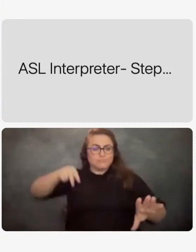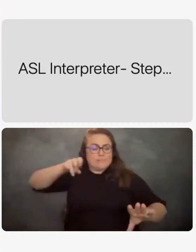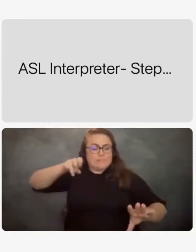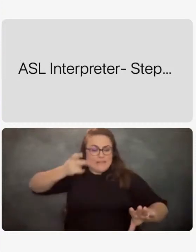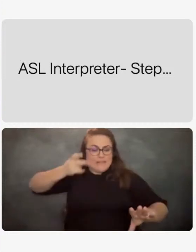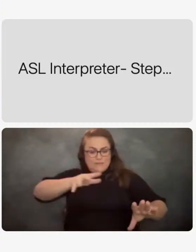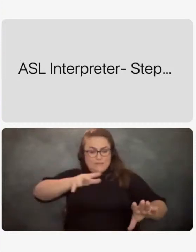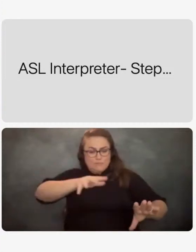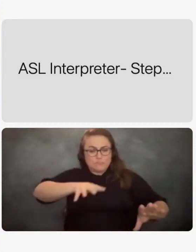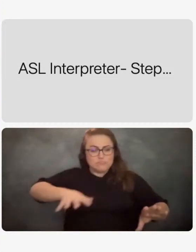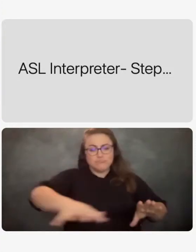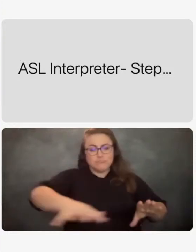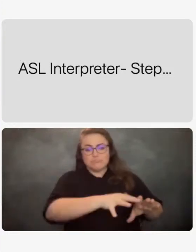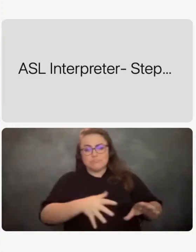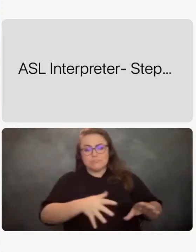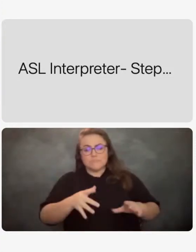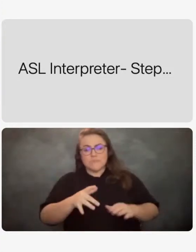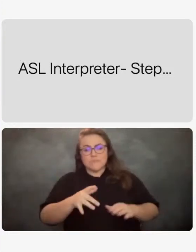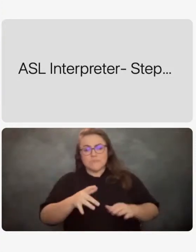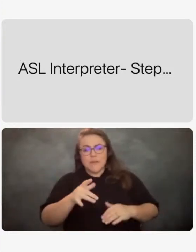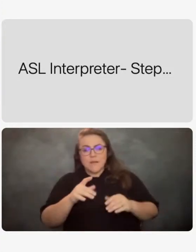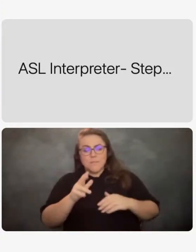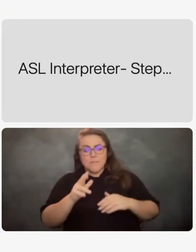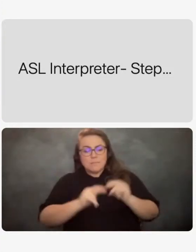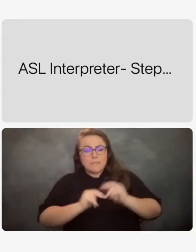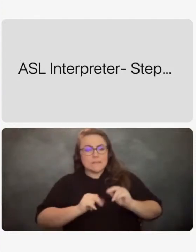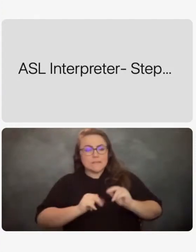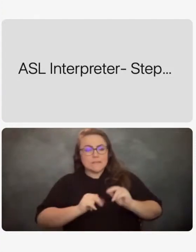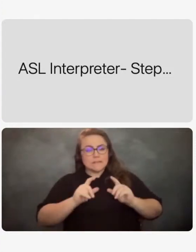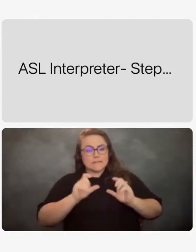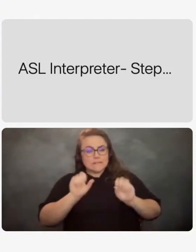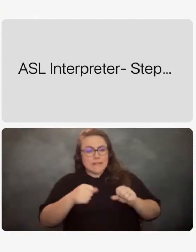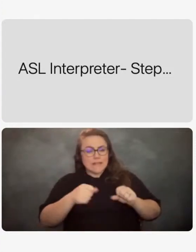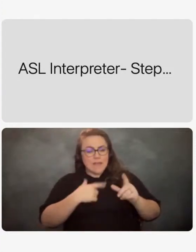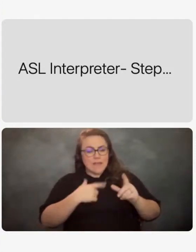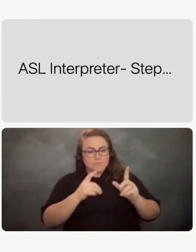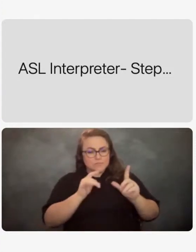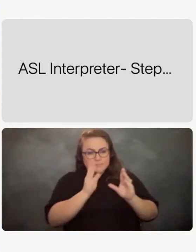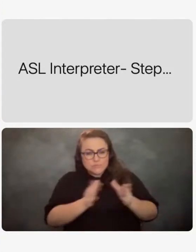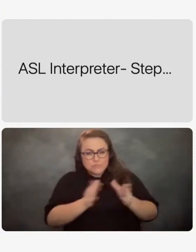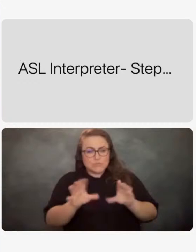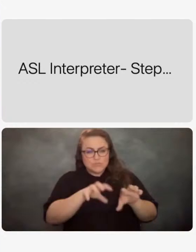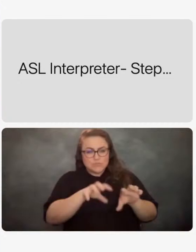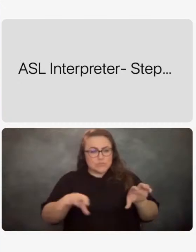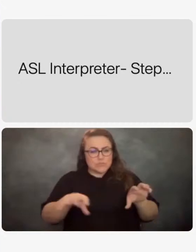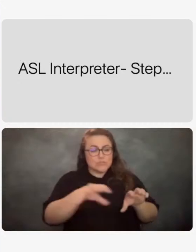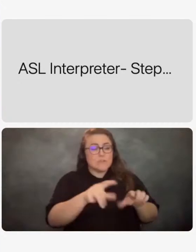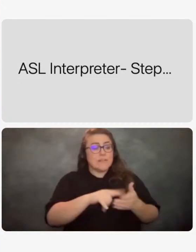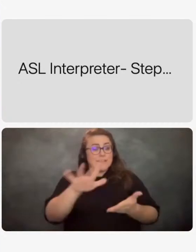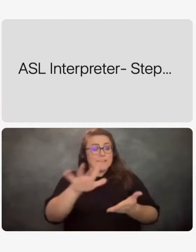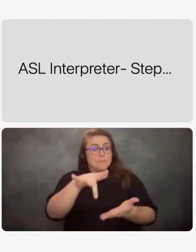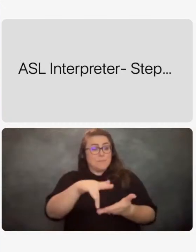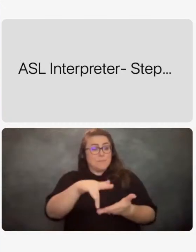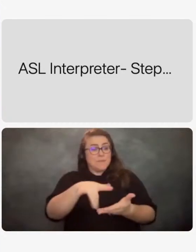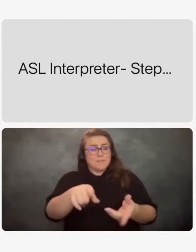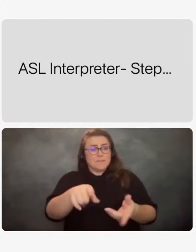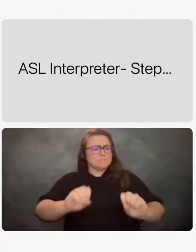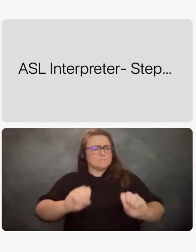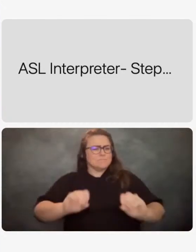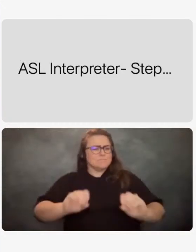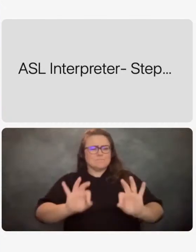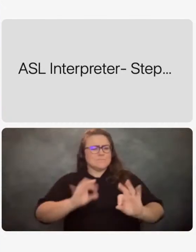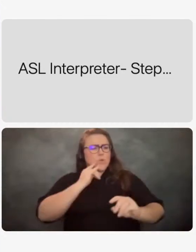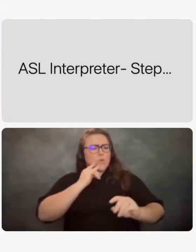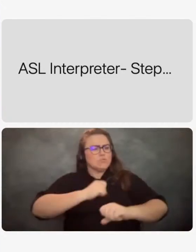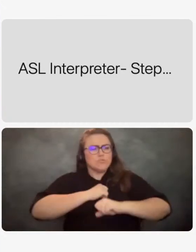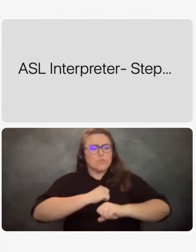your classrooms and create kind of a nice secure center quad area that would allow for lots of different flexible outdoor learning opportunities that the classrooms